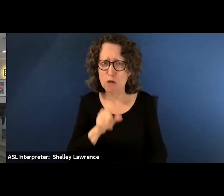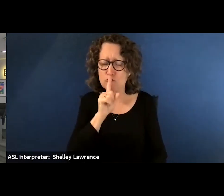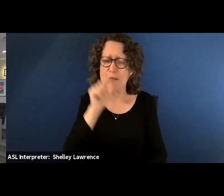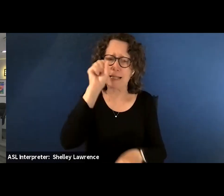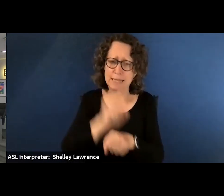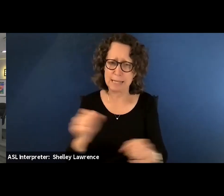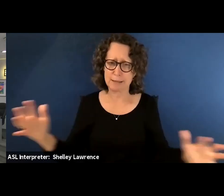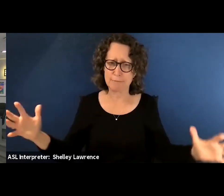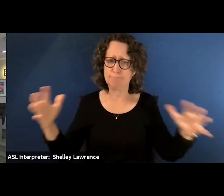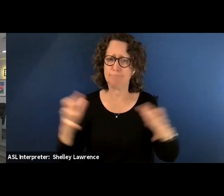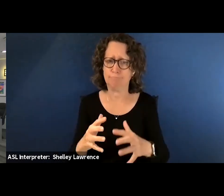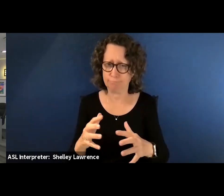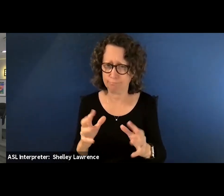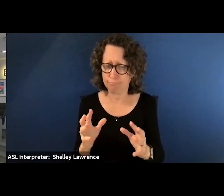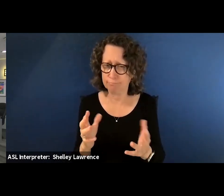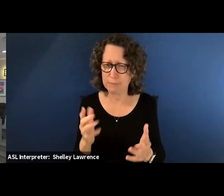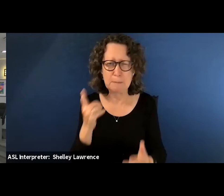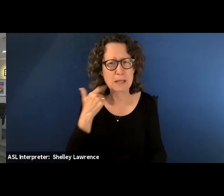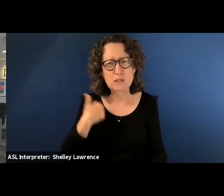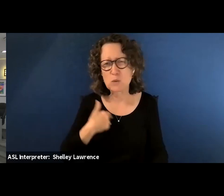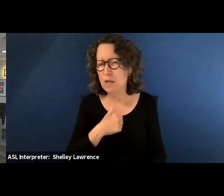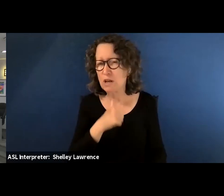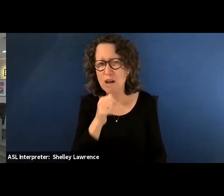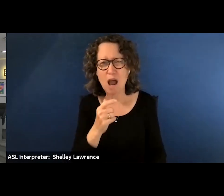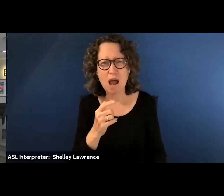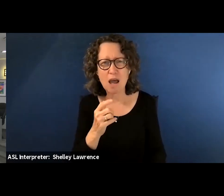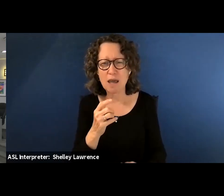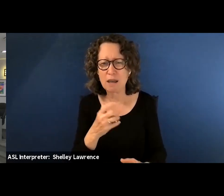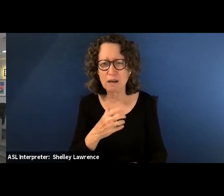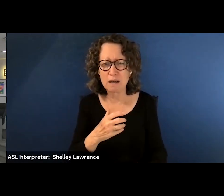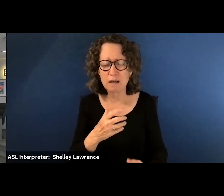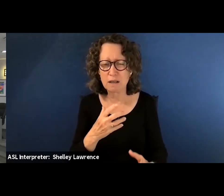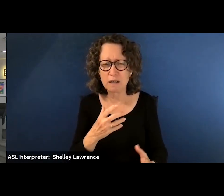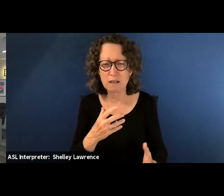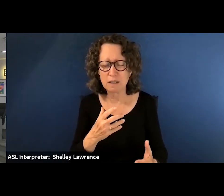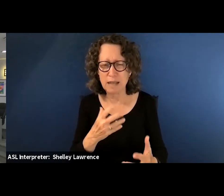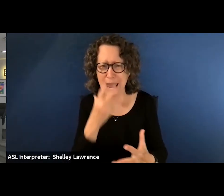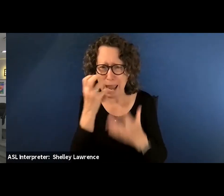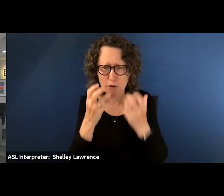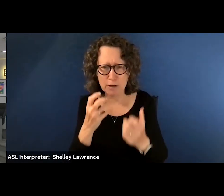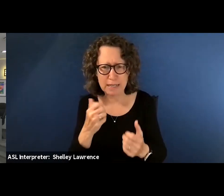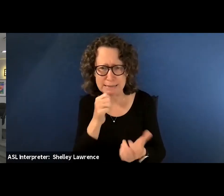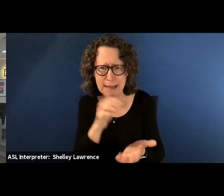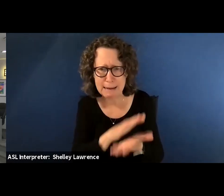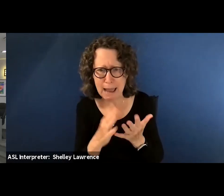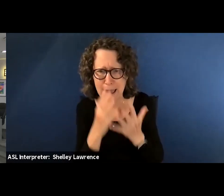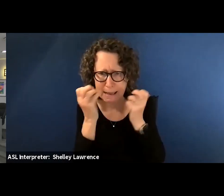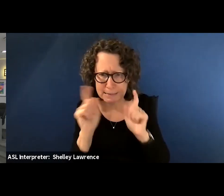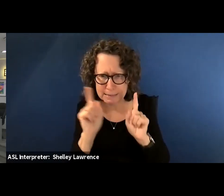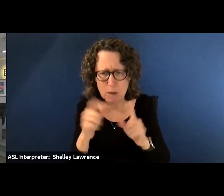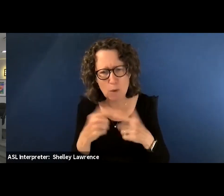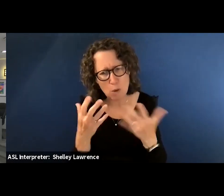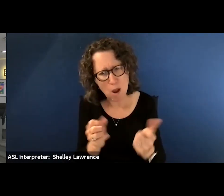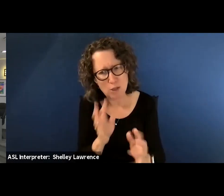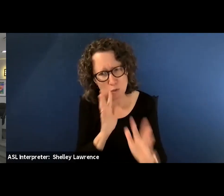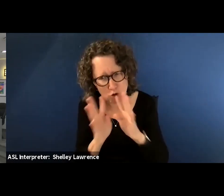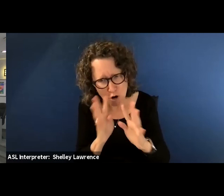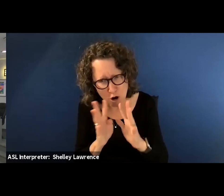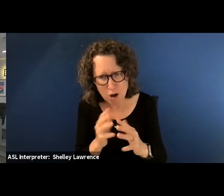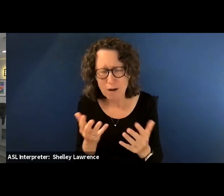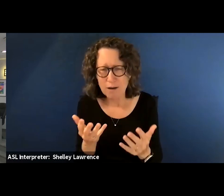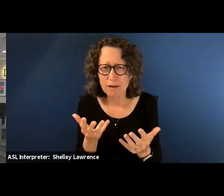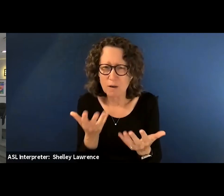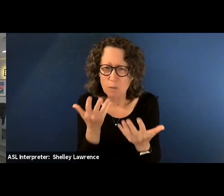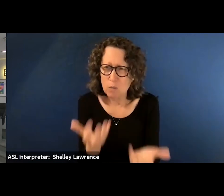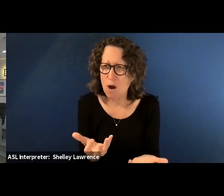meet. Because, we're not going to get angry. We frown upon that. It's not nice. We want to talk to you and